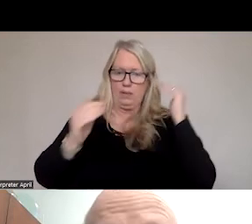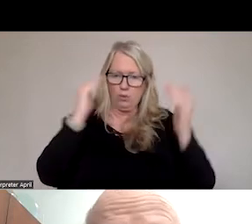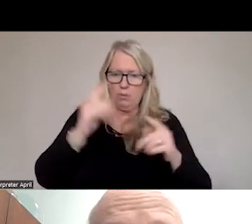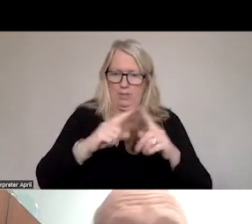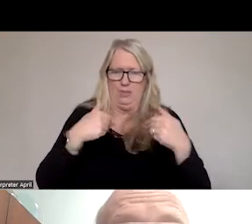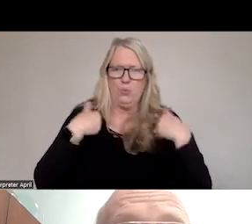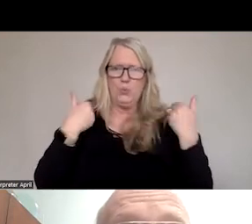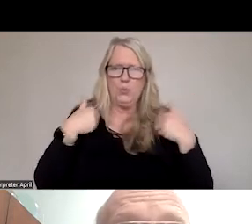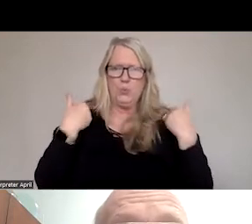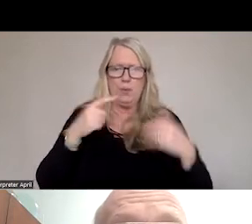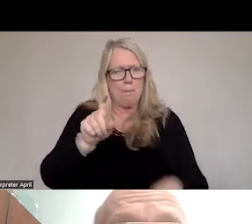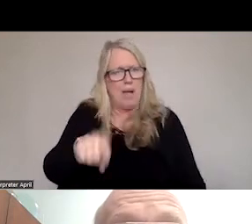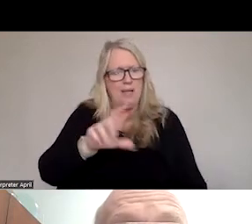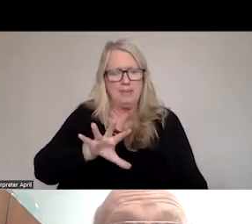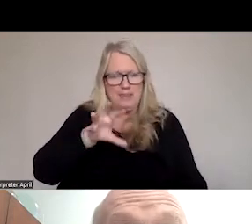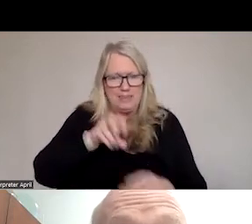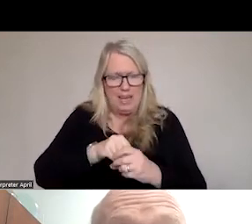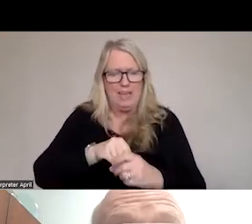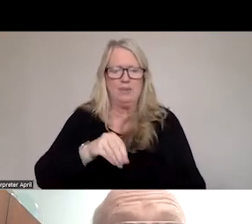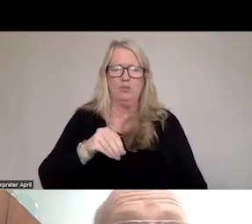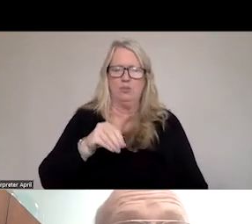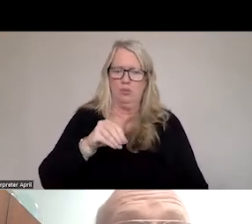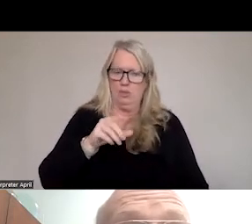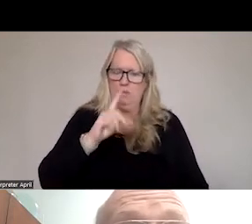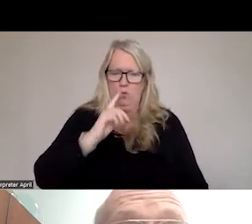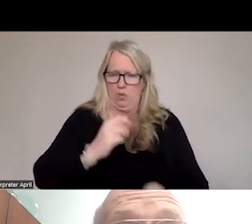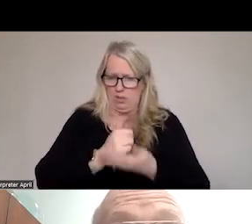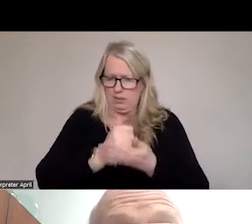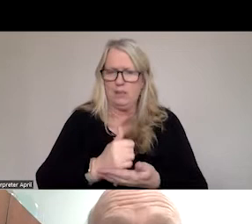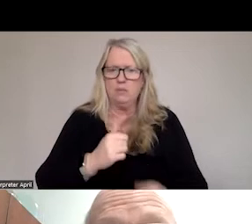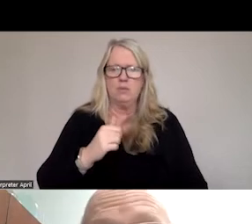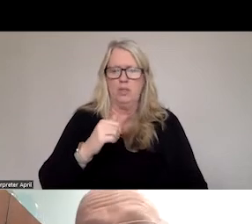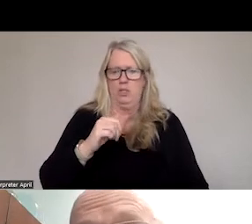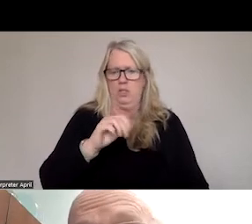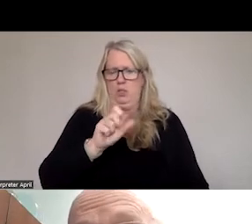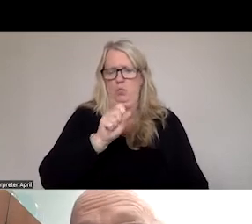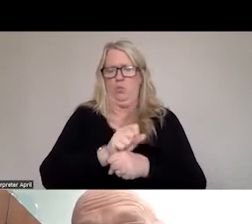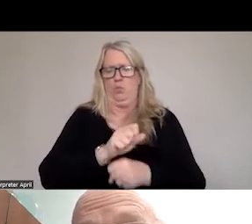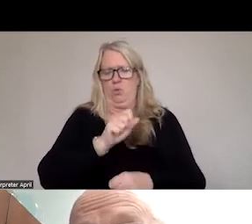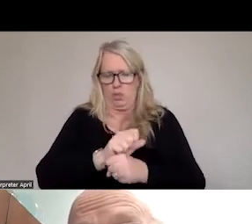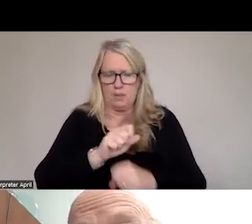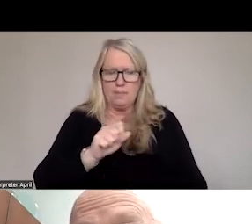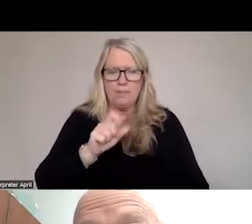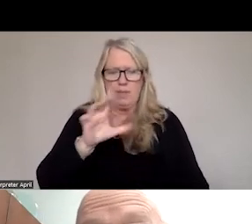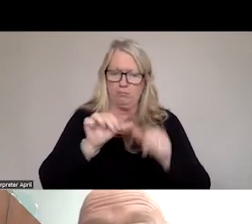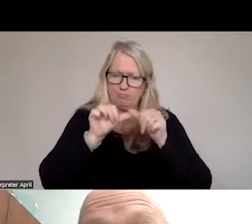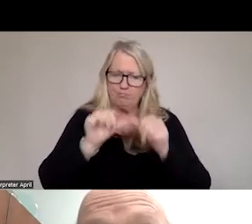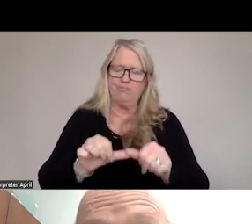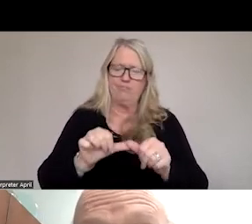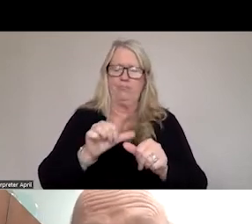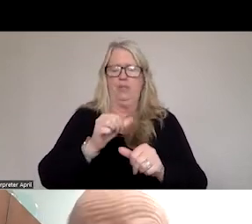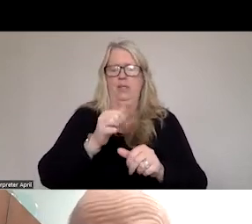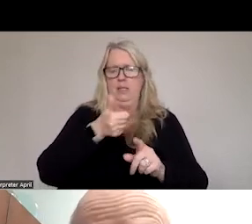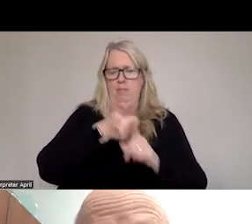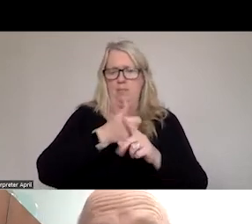be engaged in assisting, in working to keep themselves and their